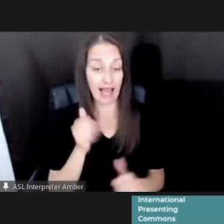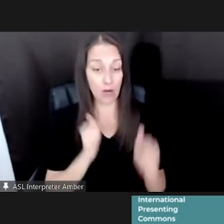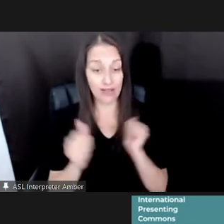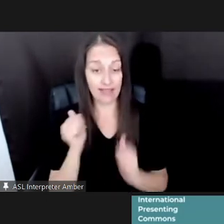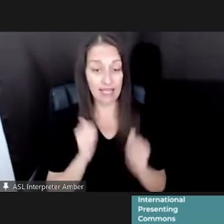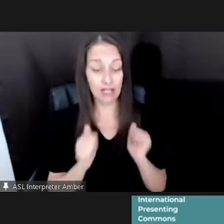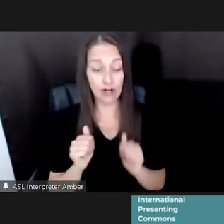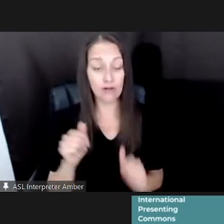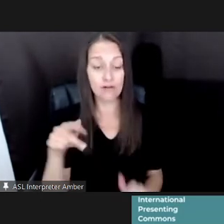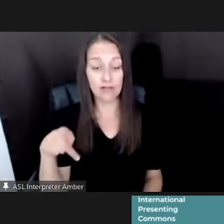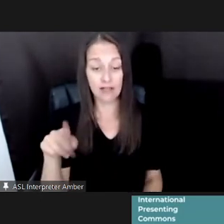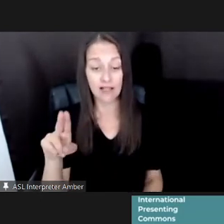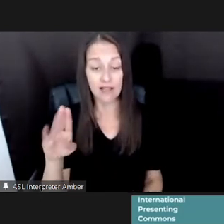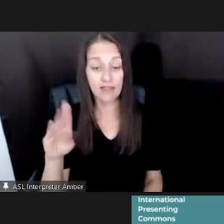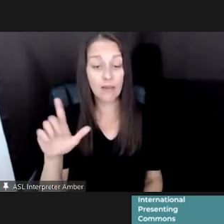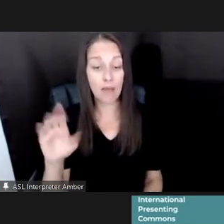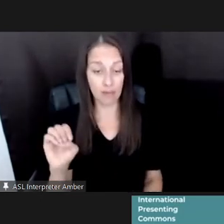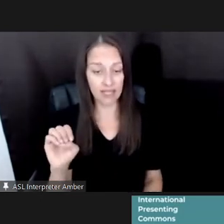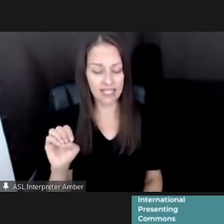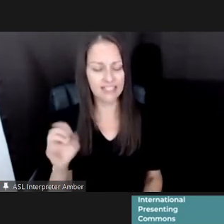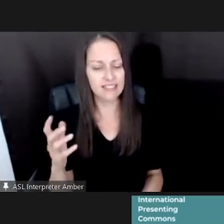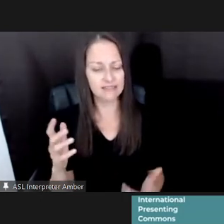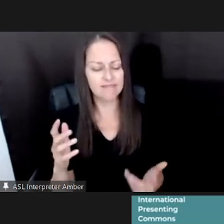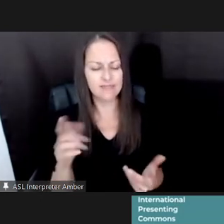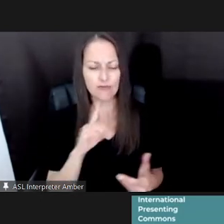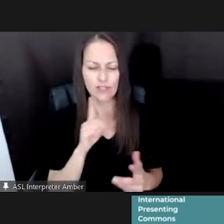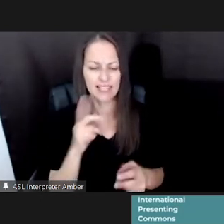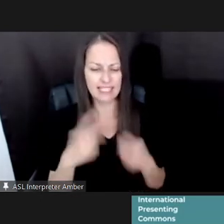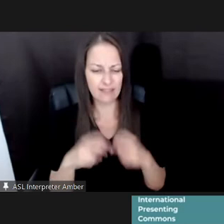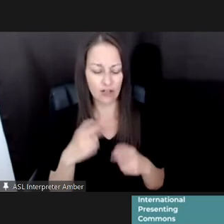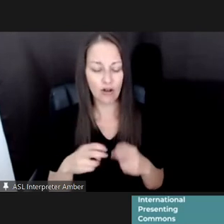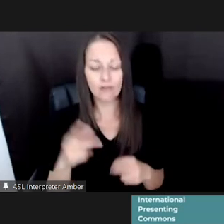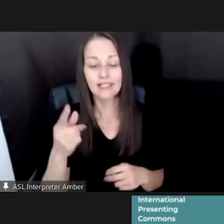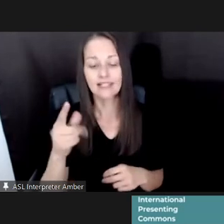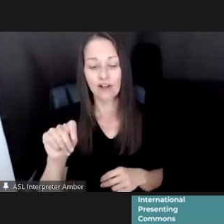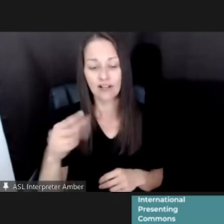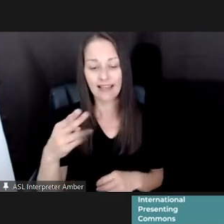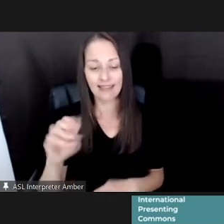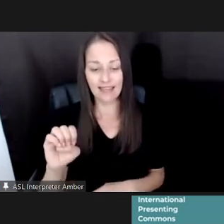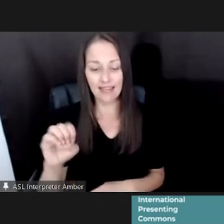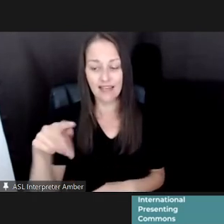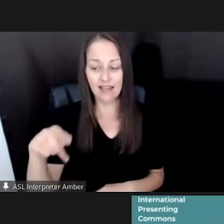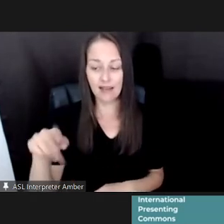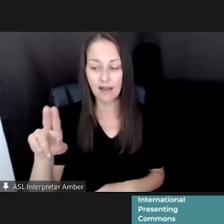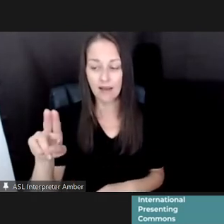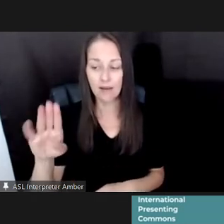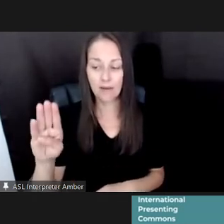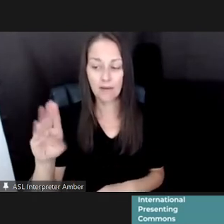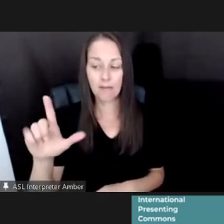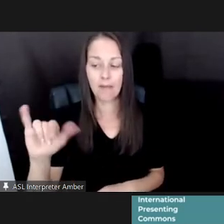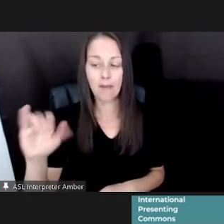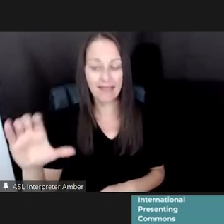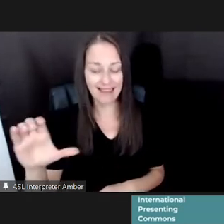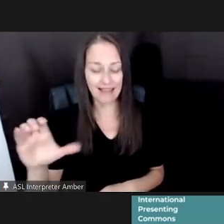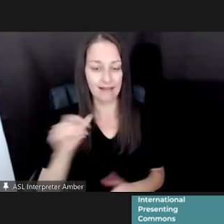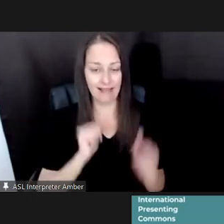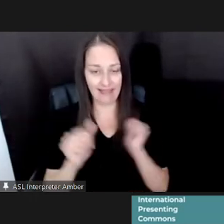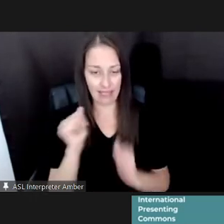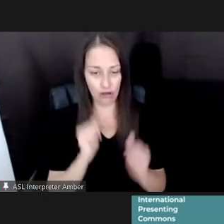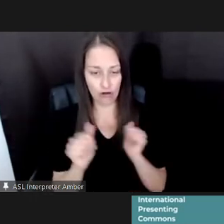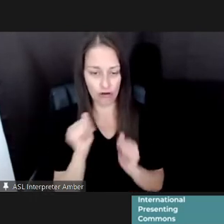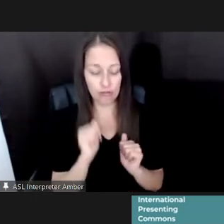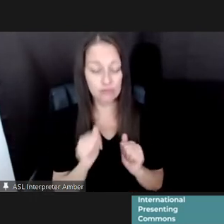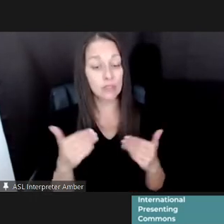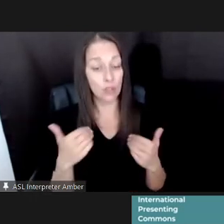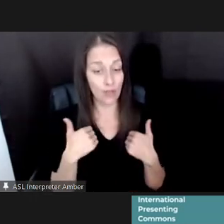difficult. We have, the Public Theater has an outreach, and we do several